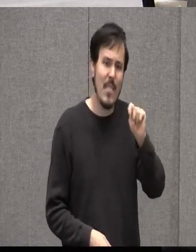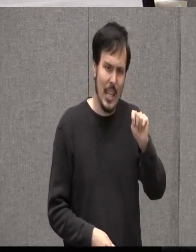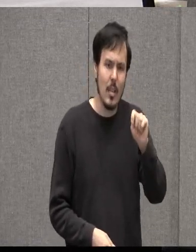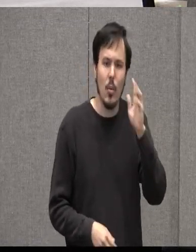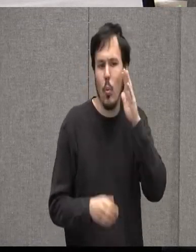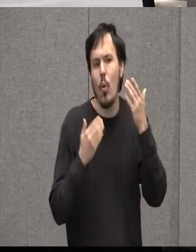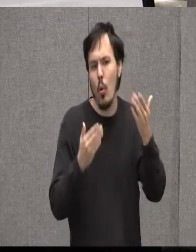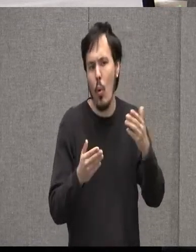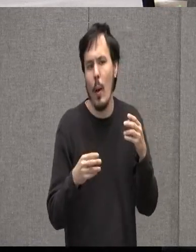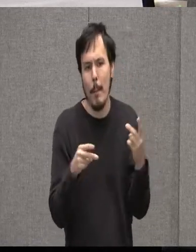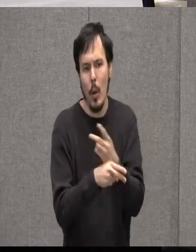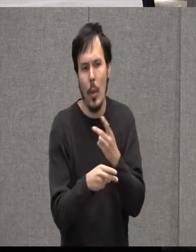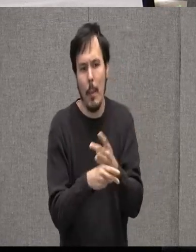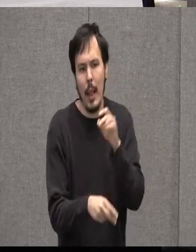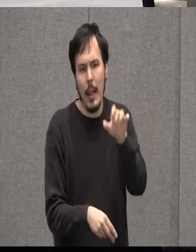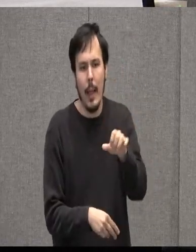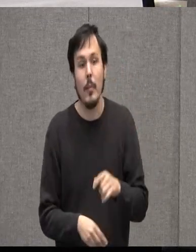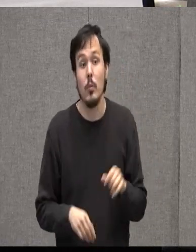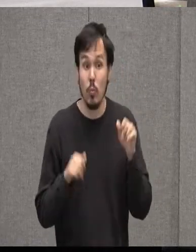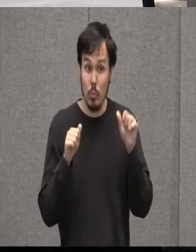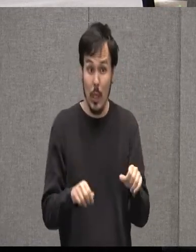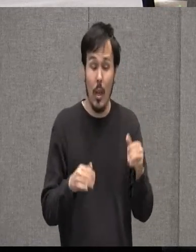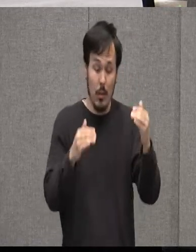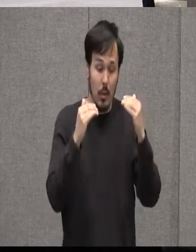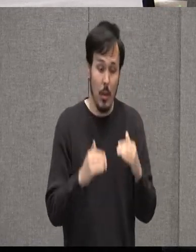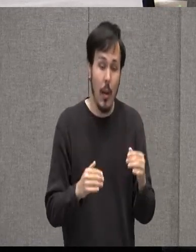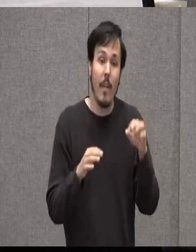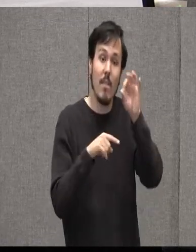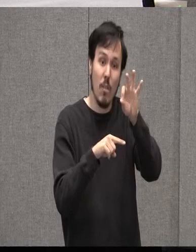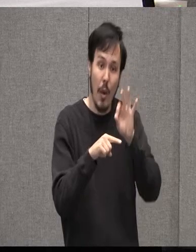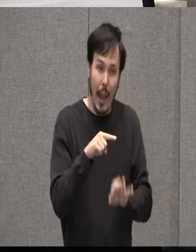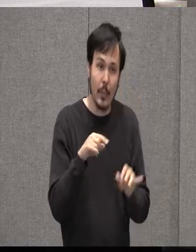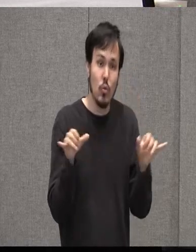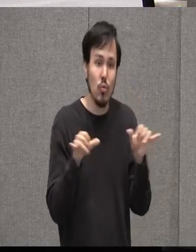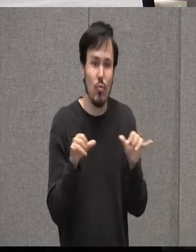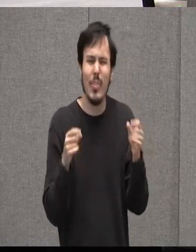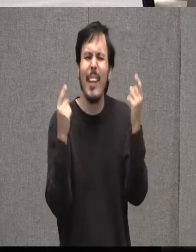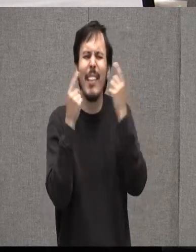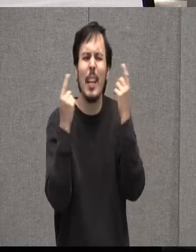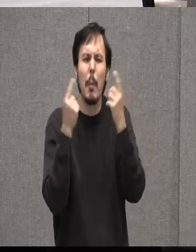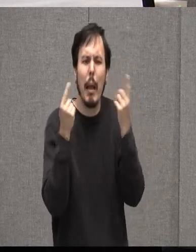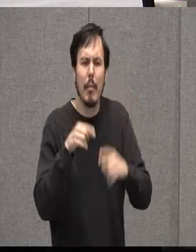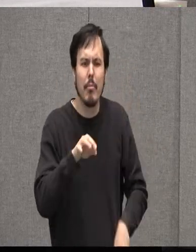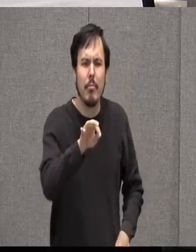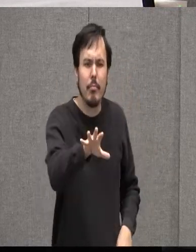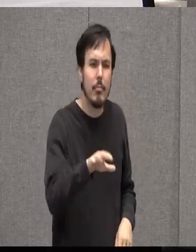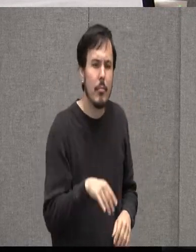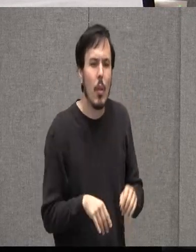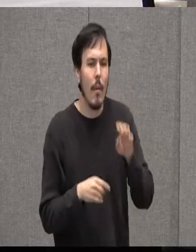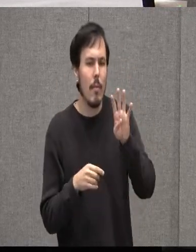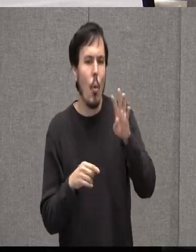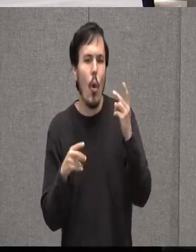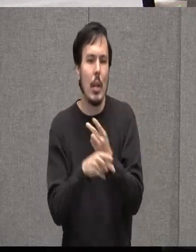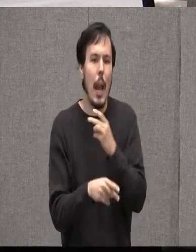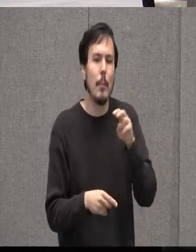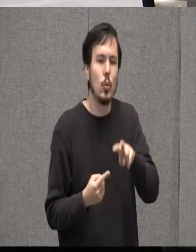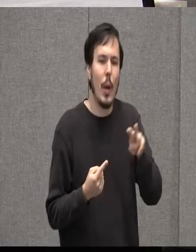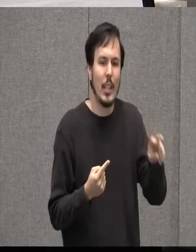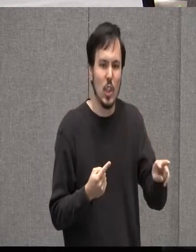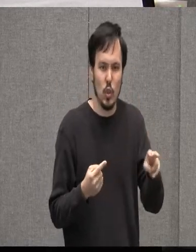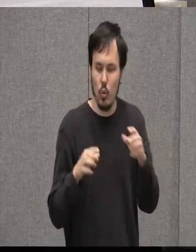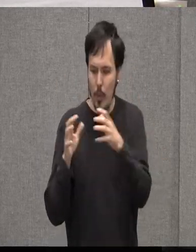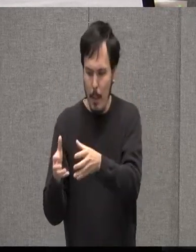multiply by the size of the giant's ear, we should get his height. 54 is a big number to multiply